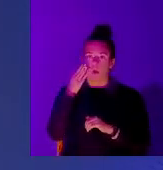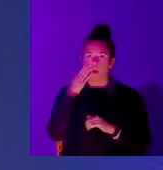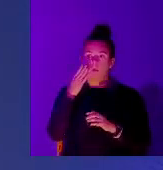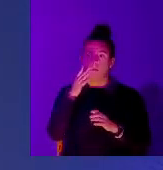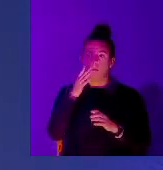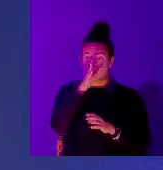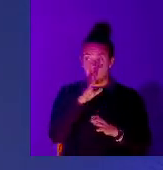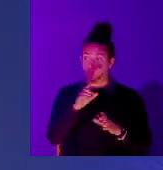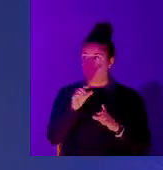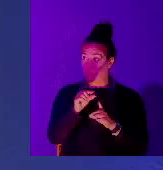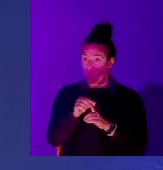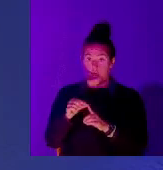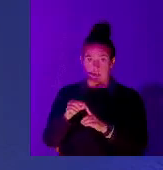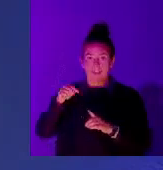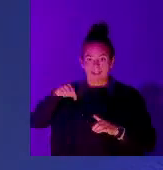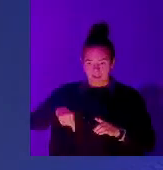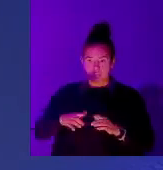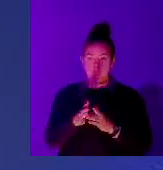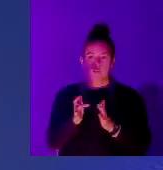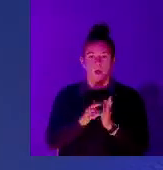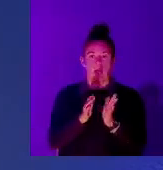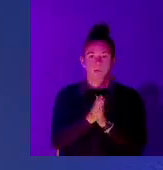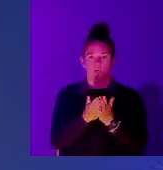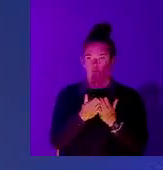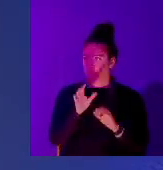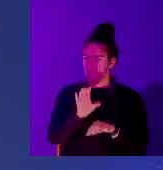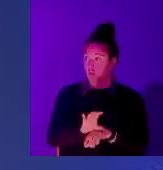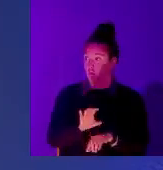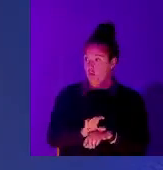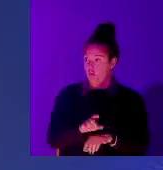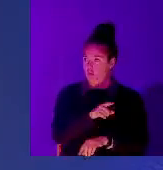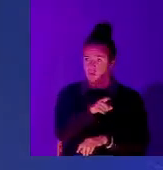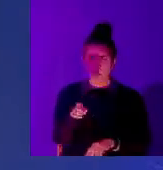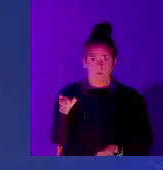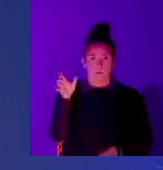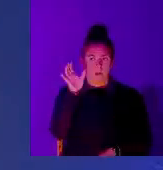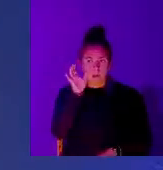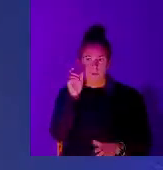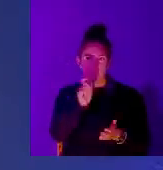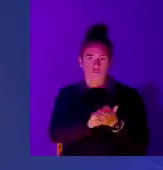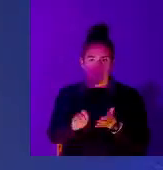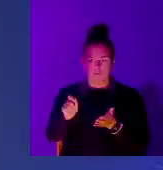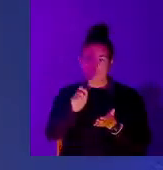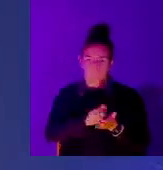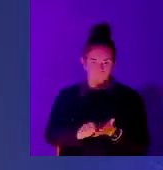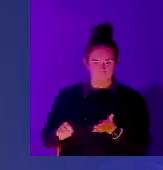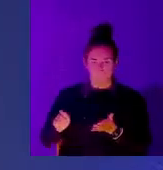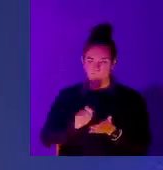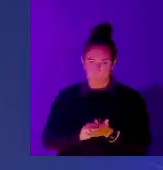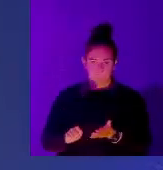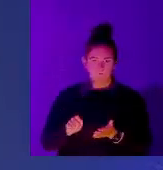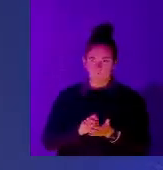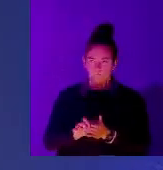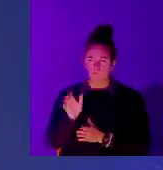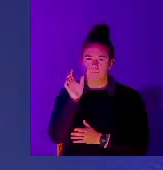church. You're hearing scripture after scripture after scripture, week after week after week.